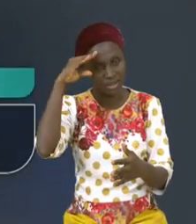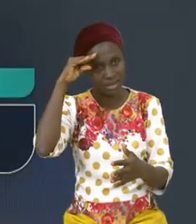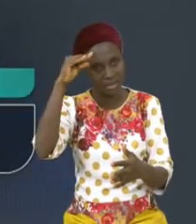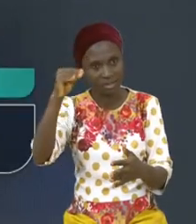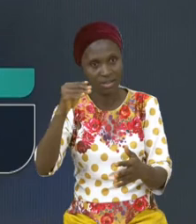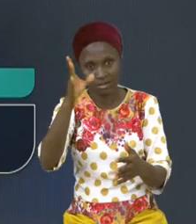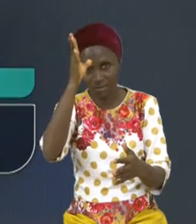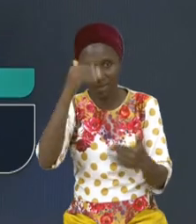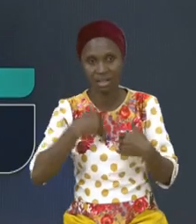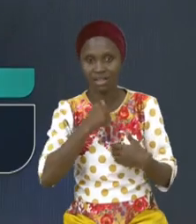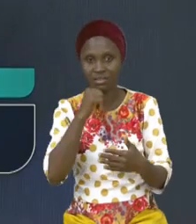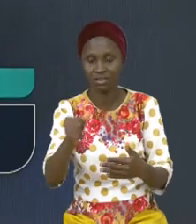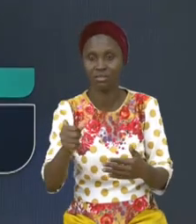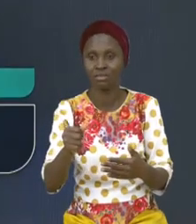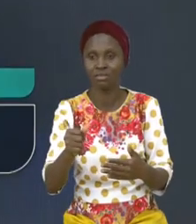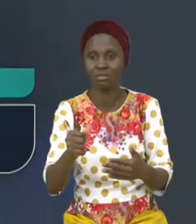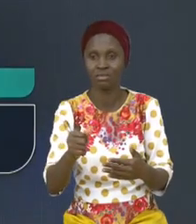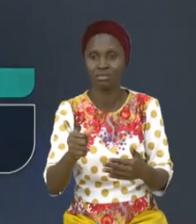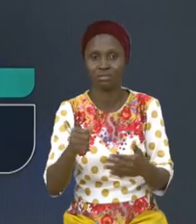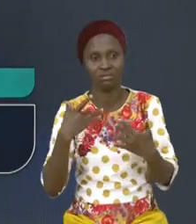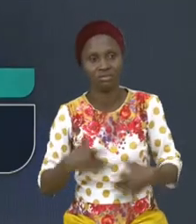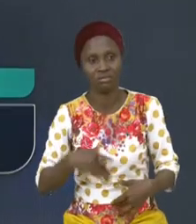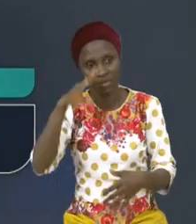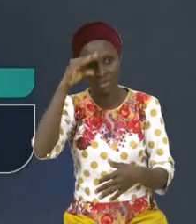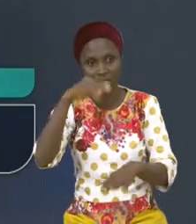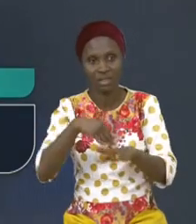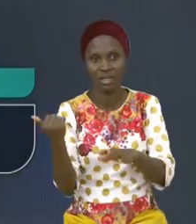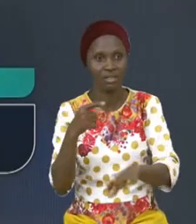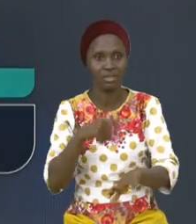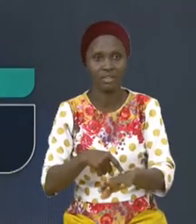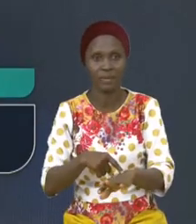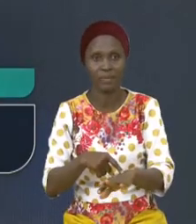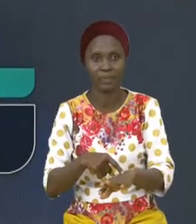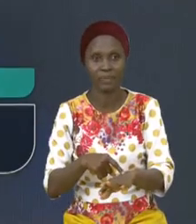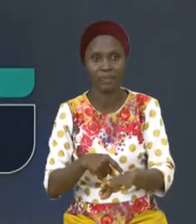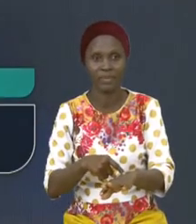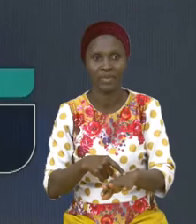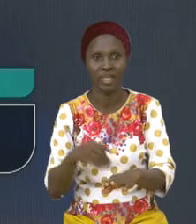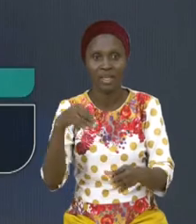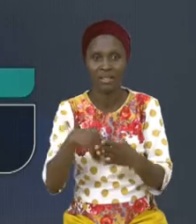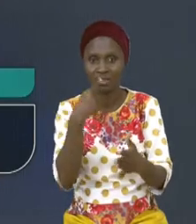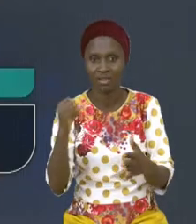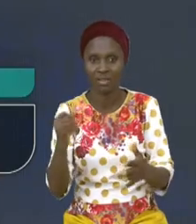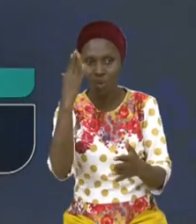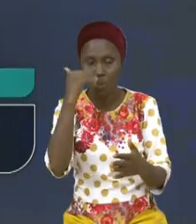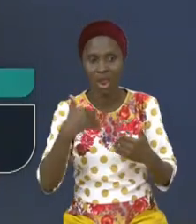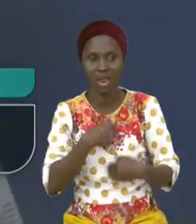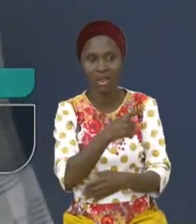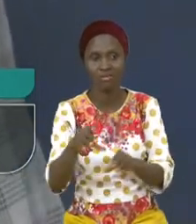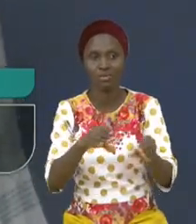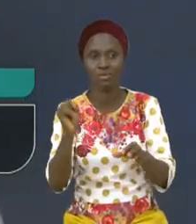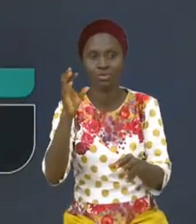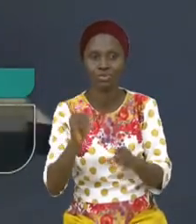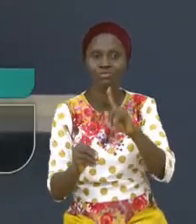any time why has thou done so you see there are